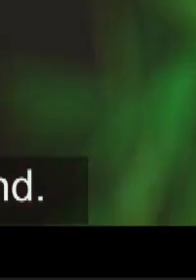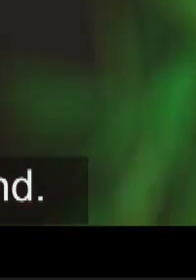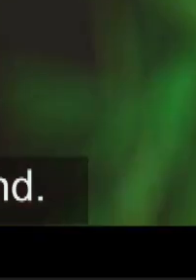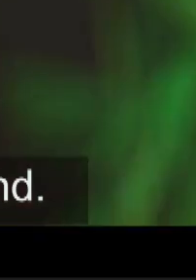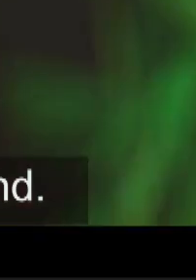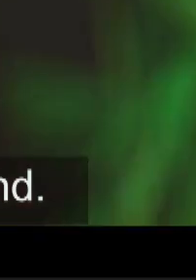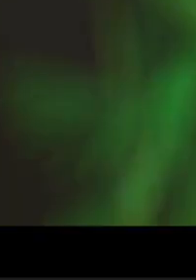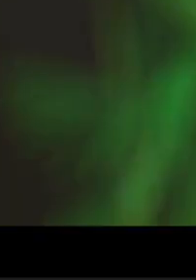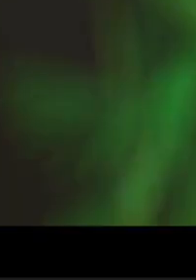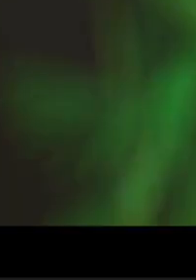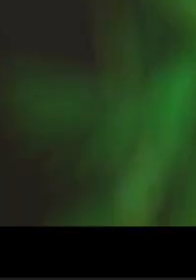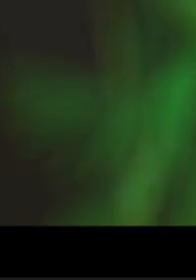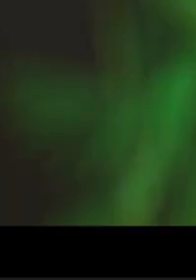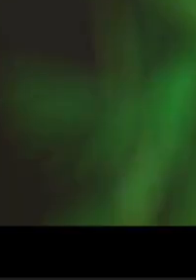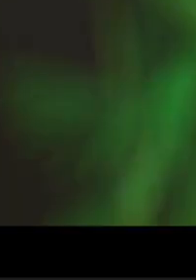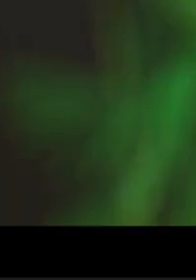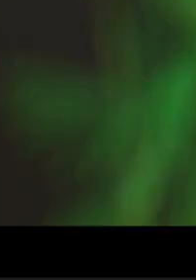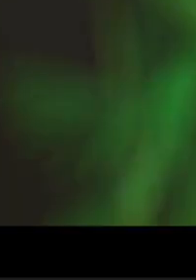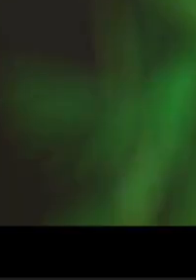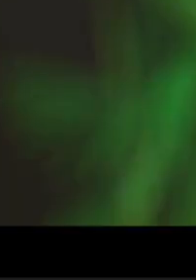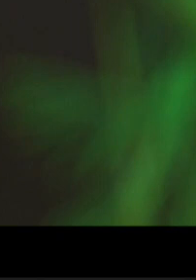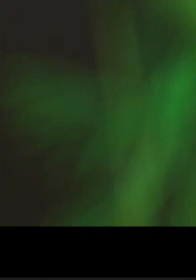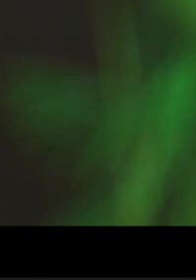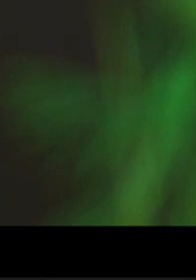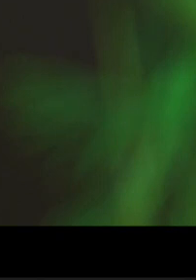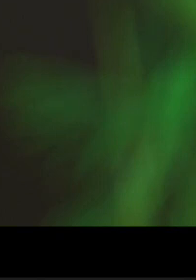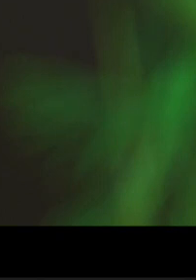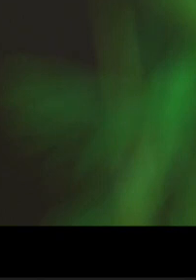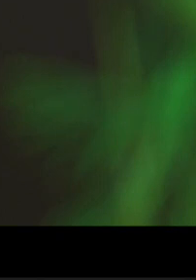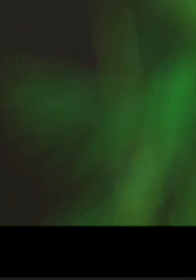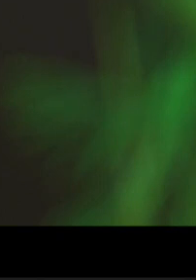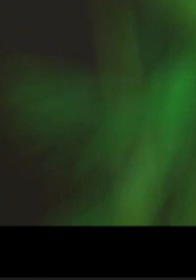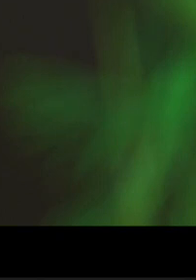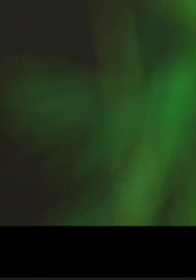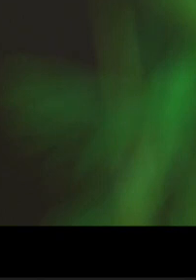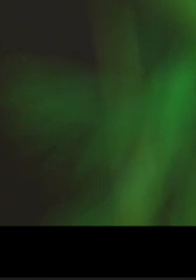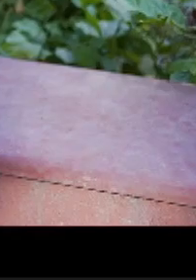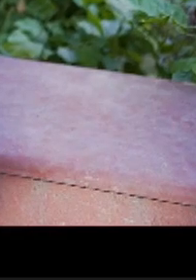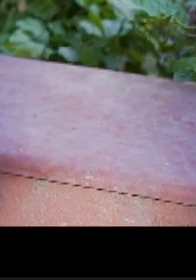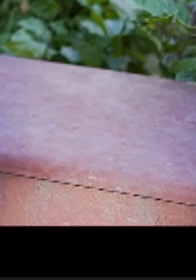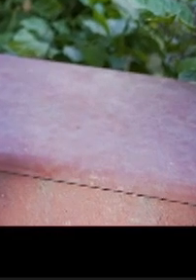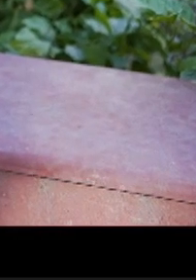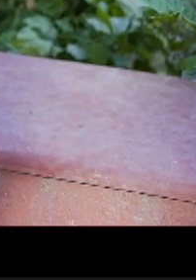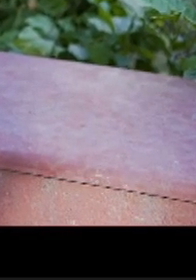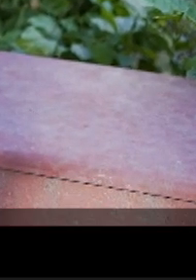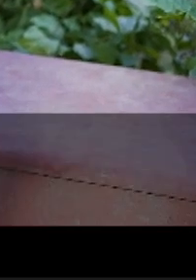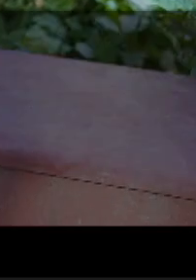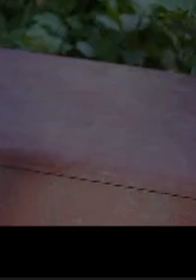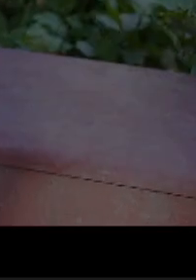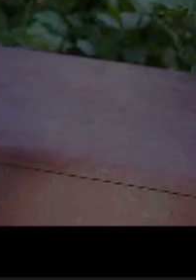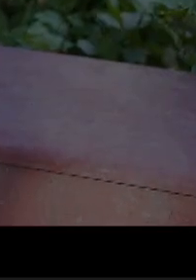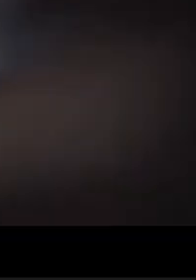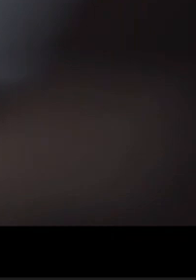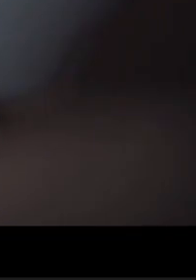of Digital India. You don't get left behind. You should feel proud that by using these digital tools like